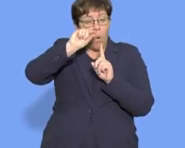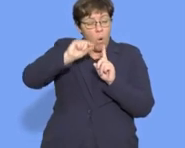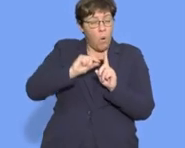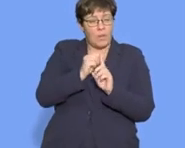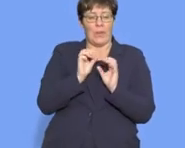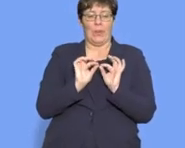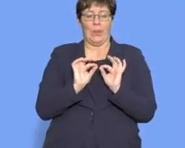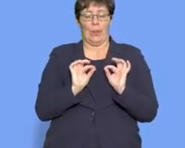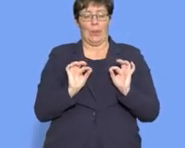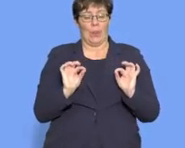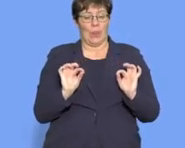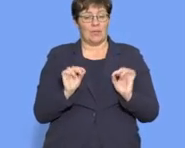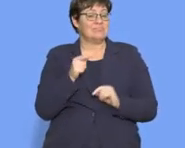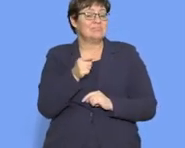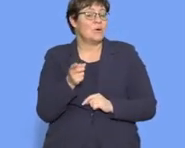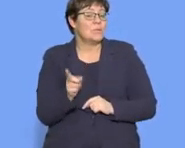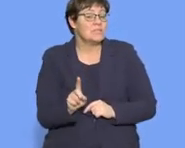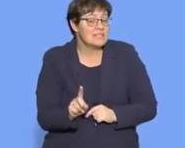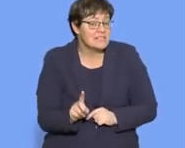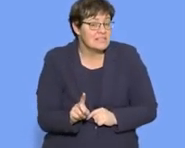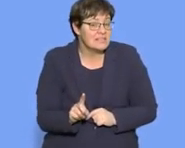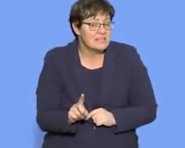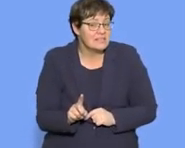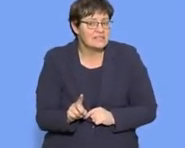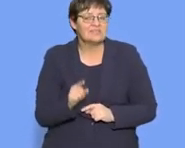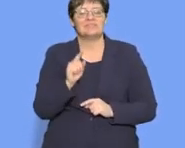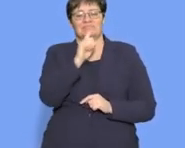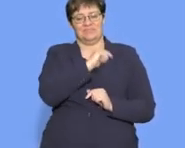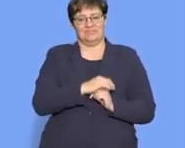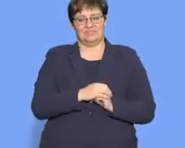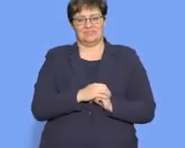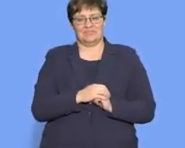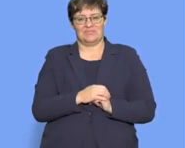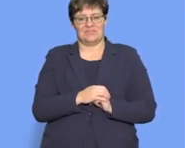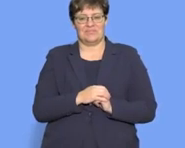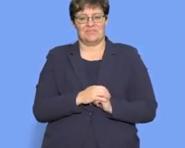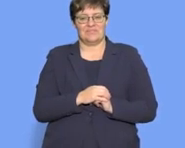walls. What type of cells would those be? Those would be